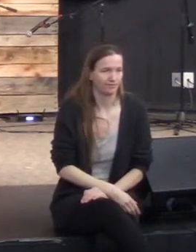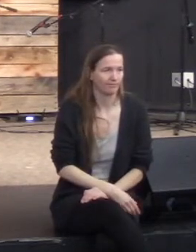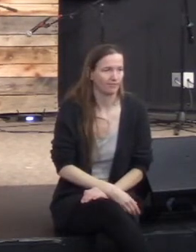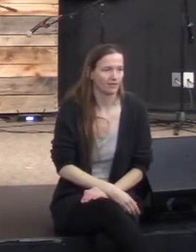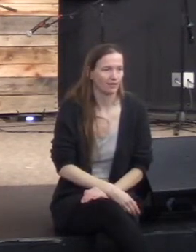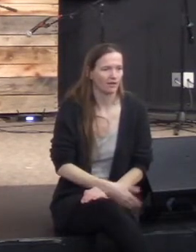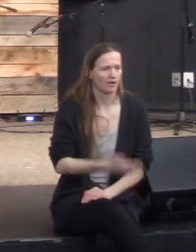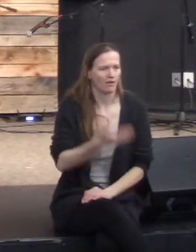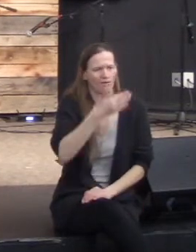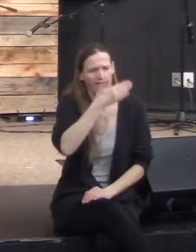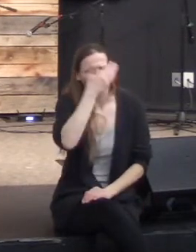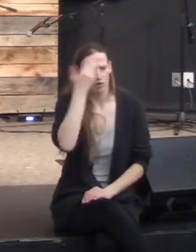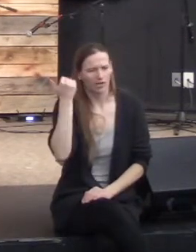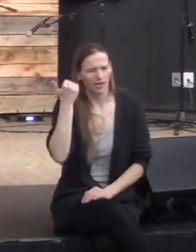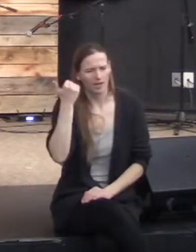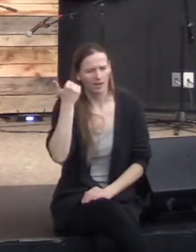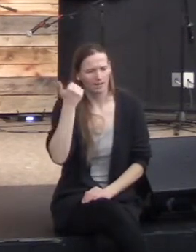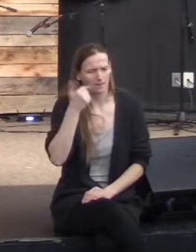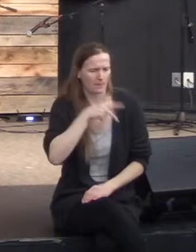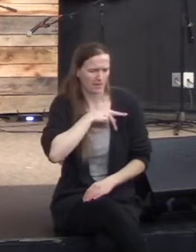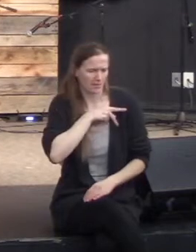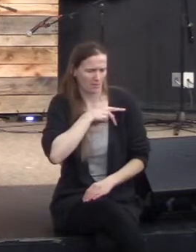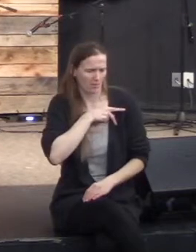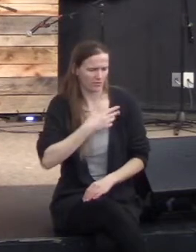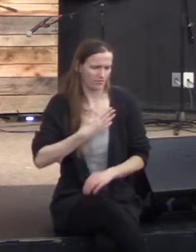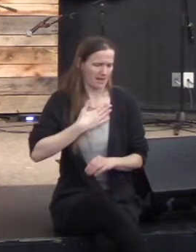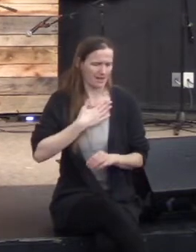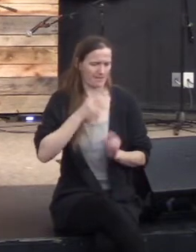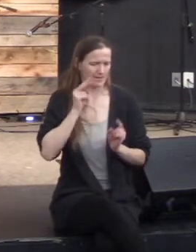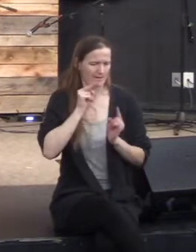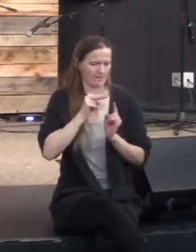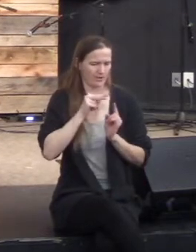Forget this personal vision garbage.